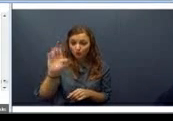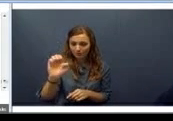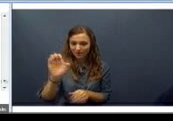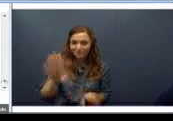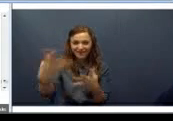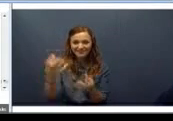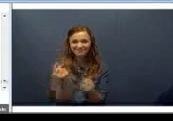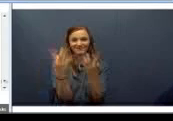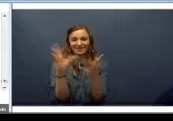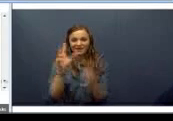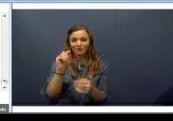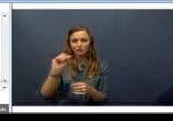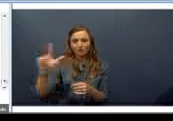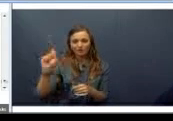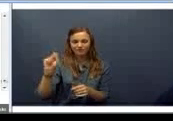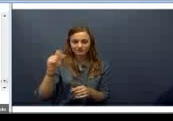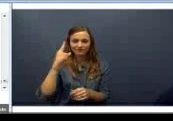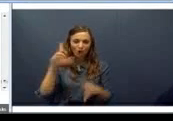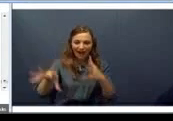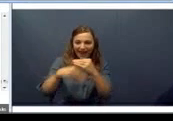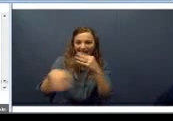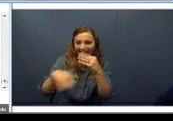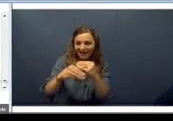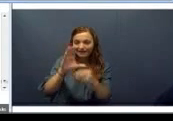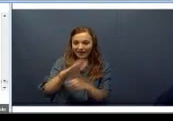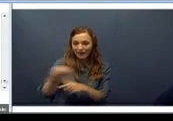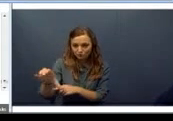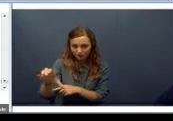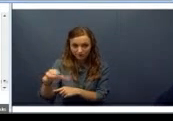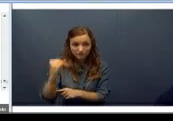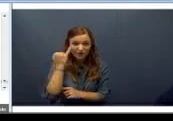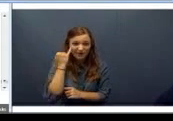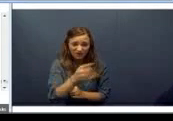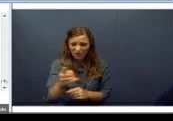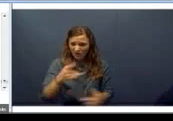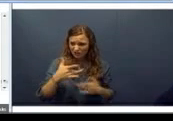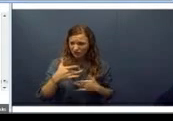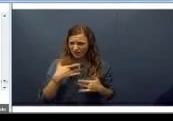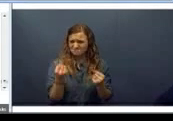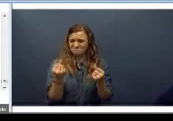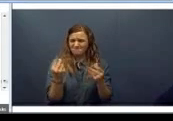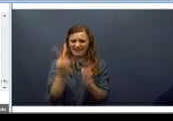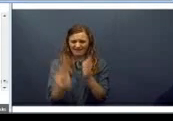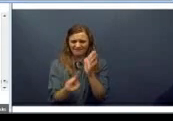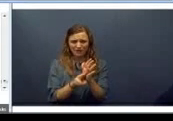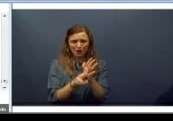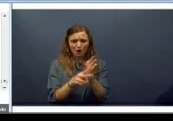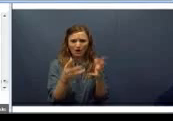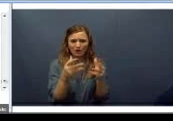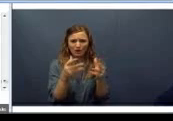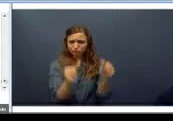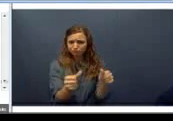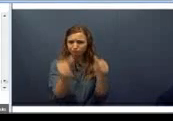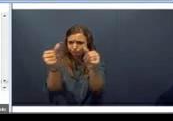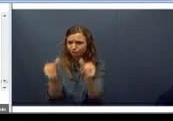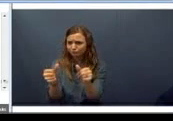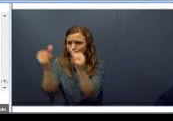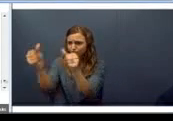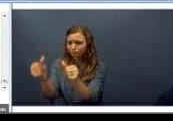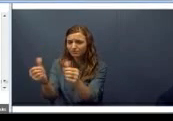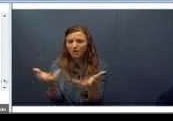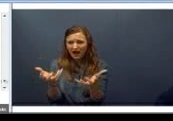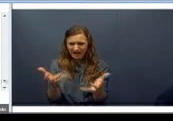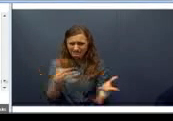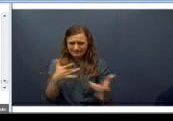provides many tools for doing captioning. So if if you have a concern that you have lots of video